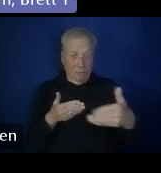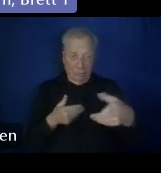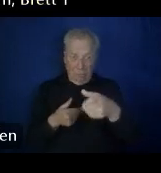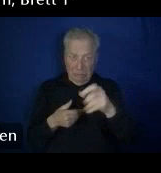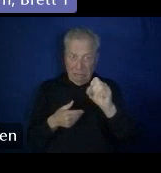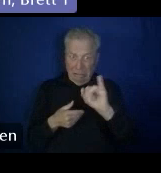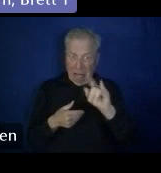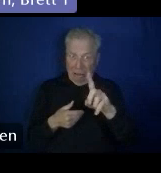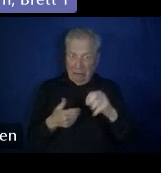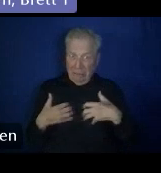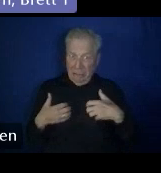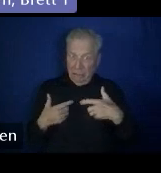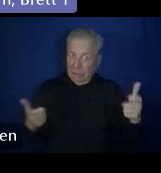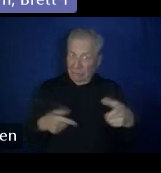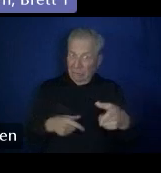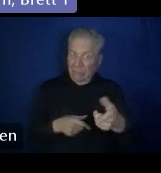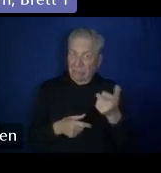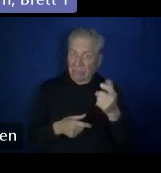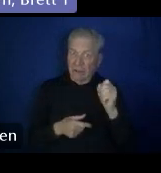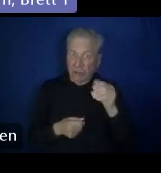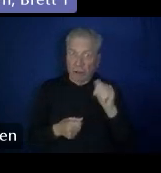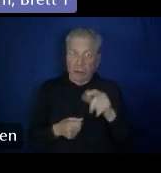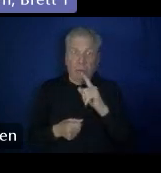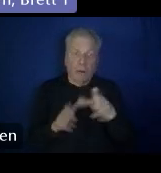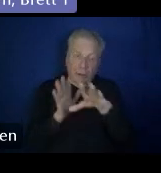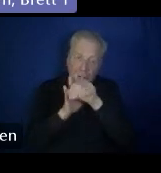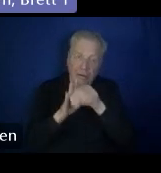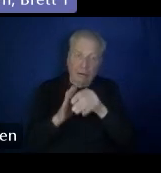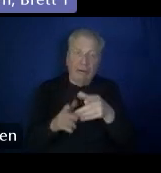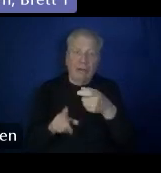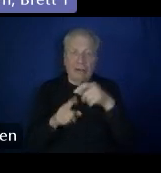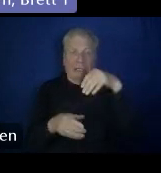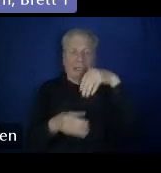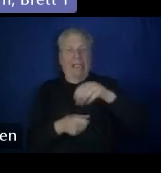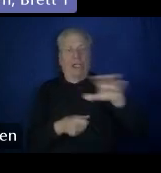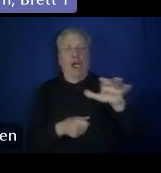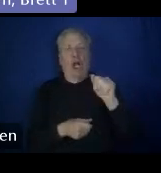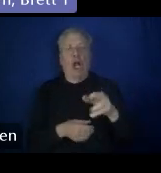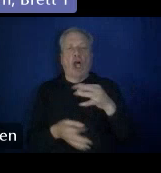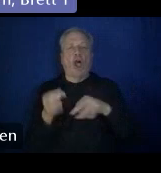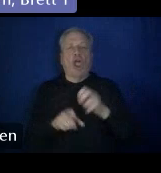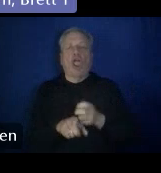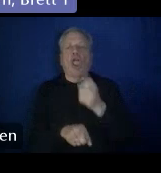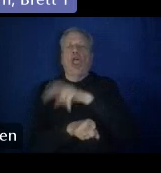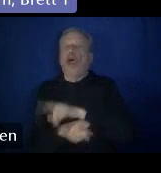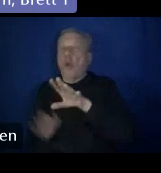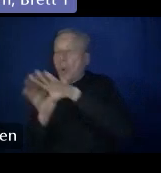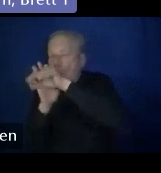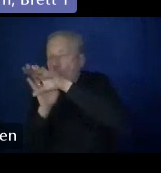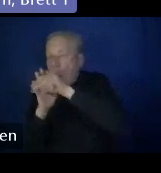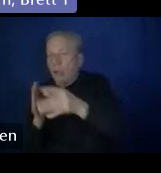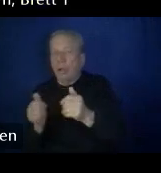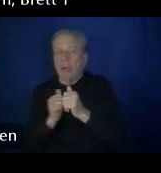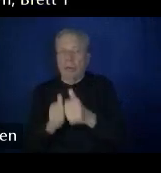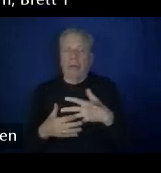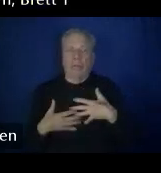there. She could easily have taken the photo, from inside her car, but she decided to get out with the bear.